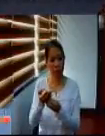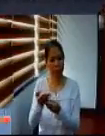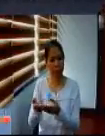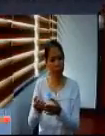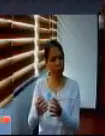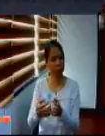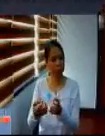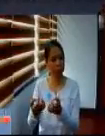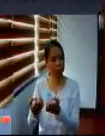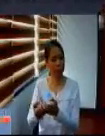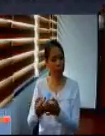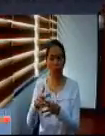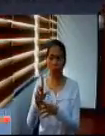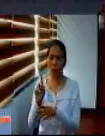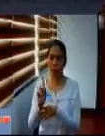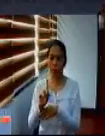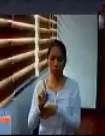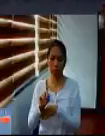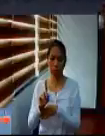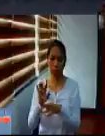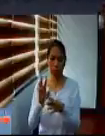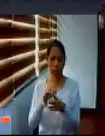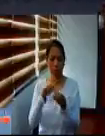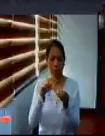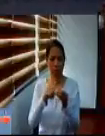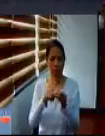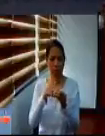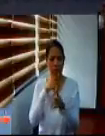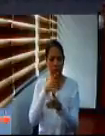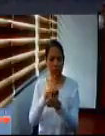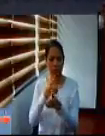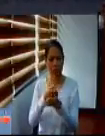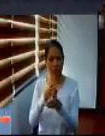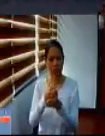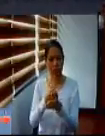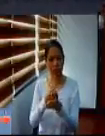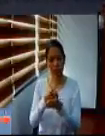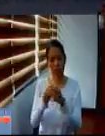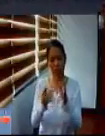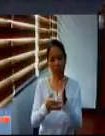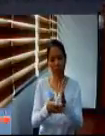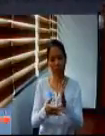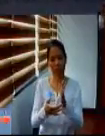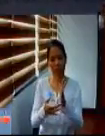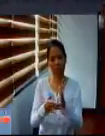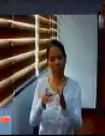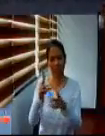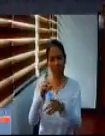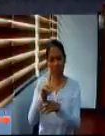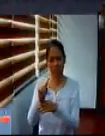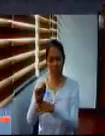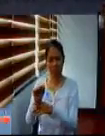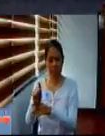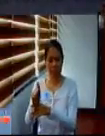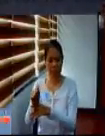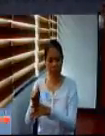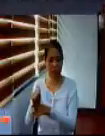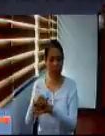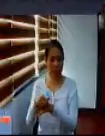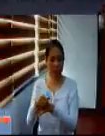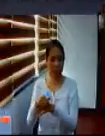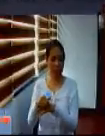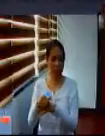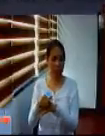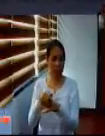on what all of those facts and technical data actually mean for our people, but more particularly in